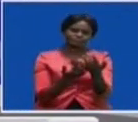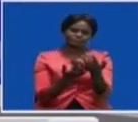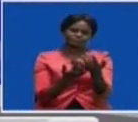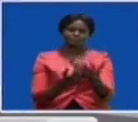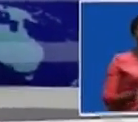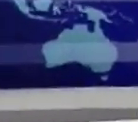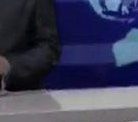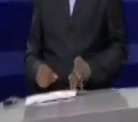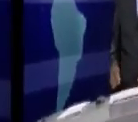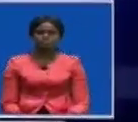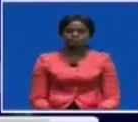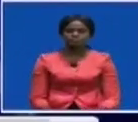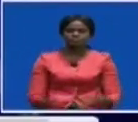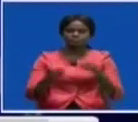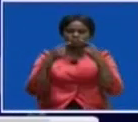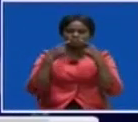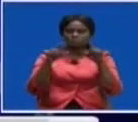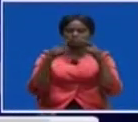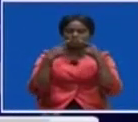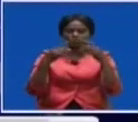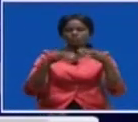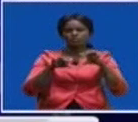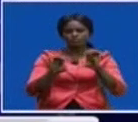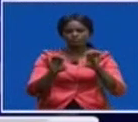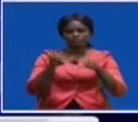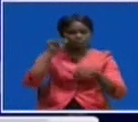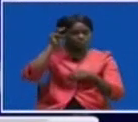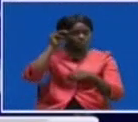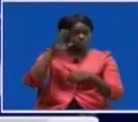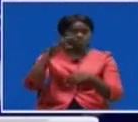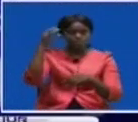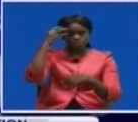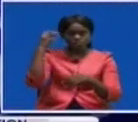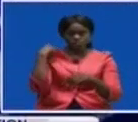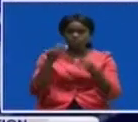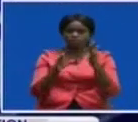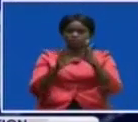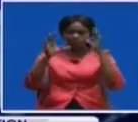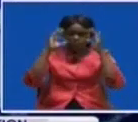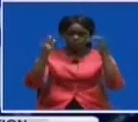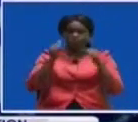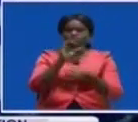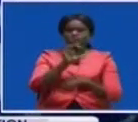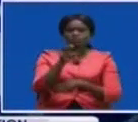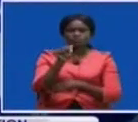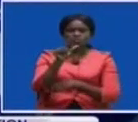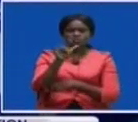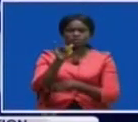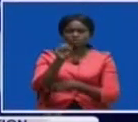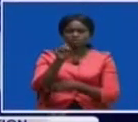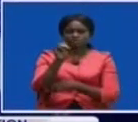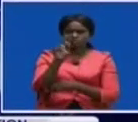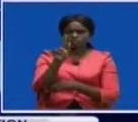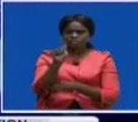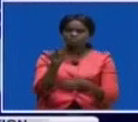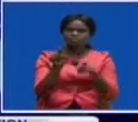Stay tuned. We continue with the news. Minister in the Office of the Vice President, Sylvia Charlie Kosa, says that the dry spell